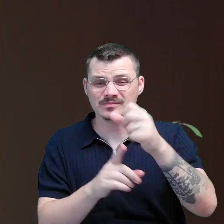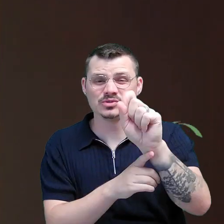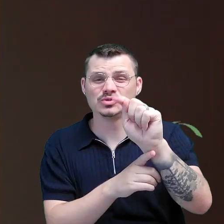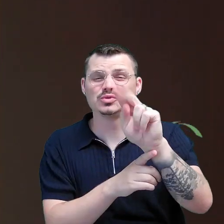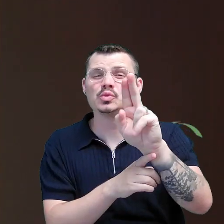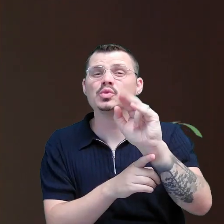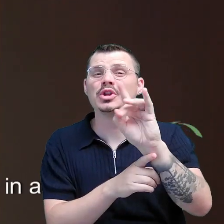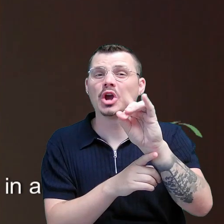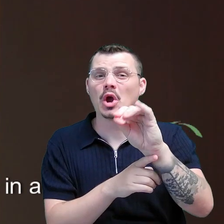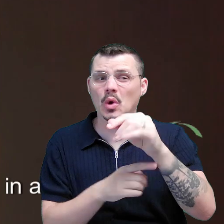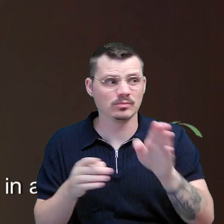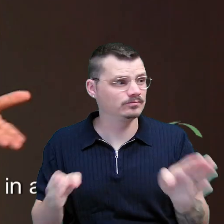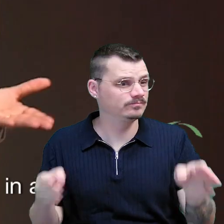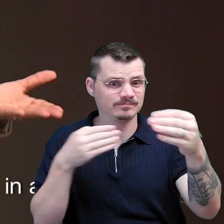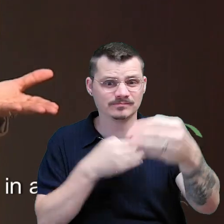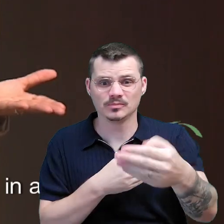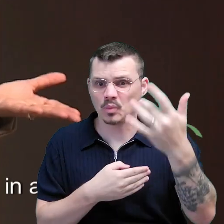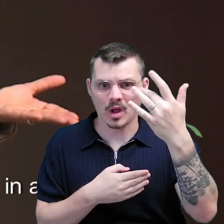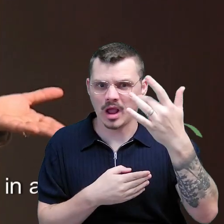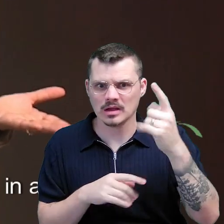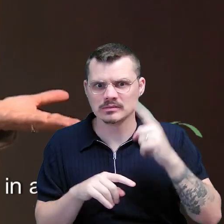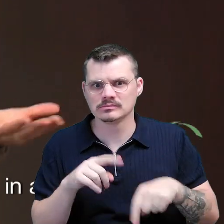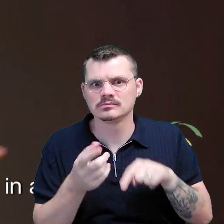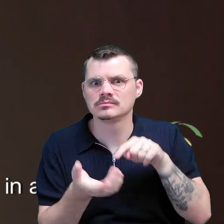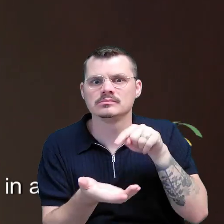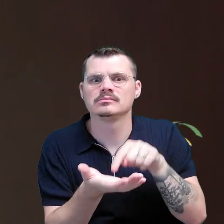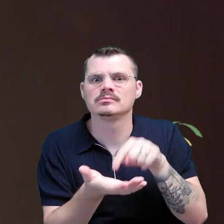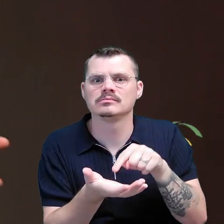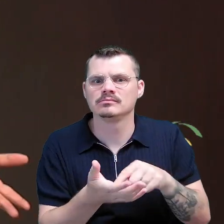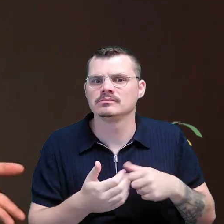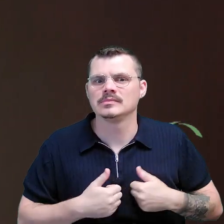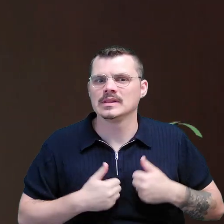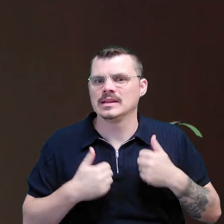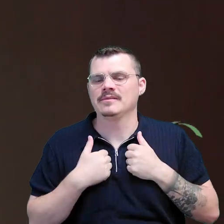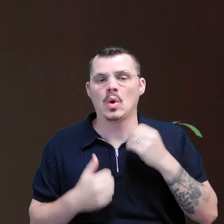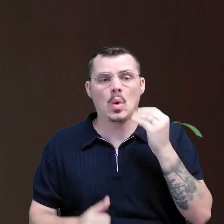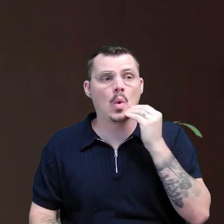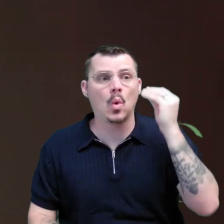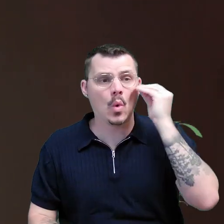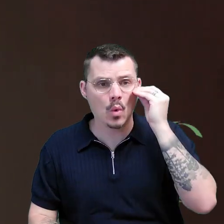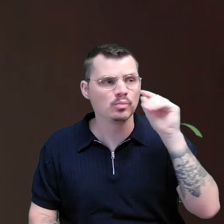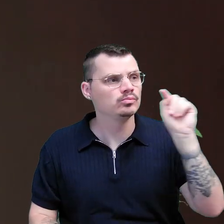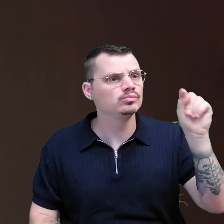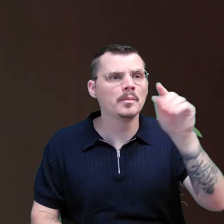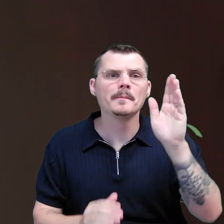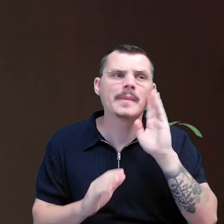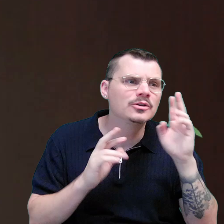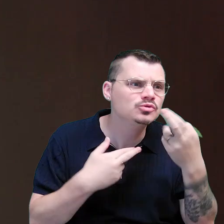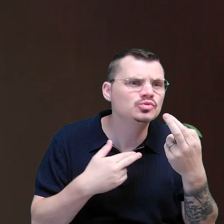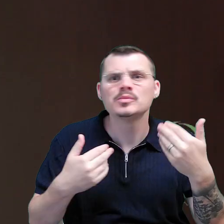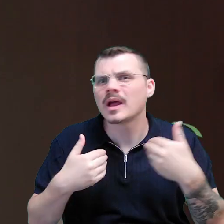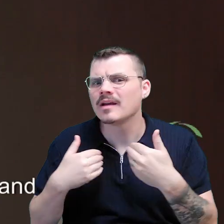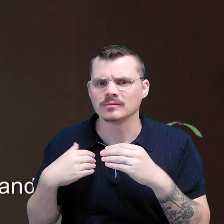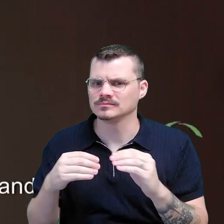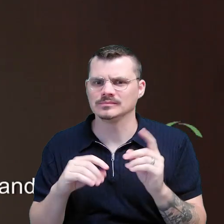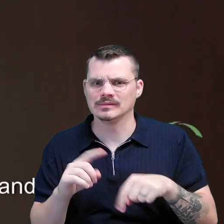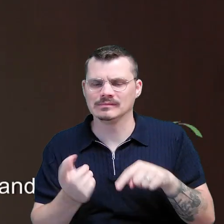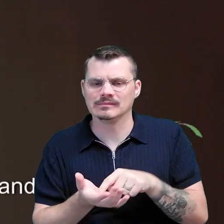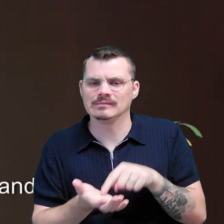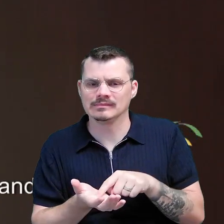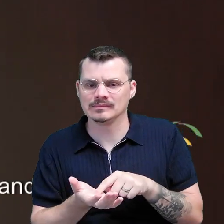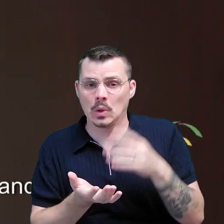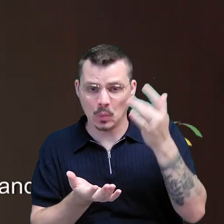studio because they could no longer afford to live in a home that had bedrooms. And that